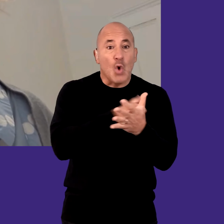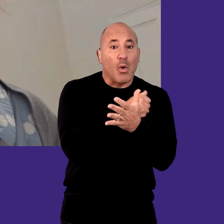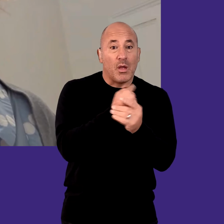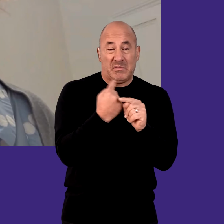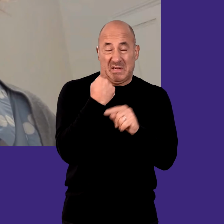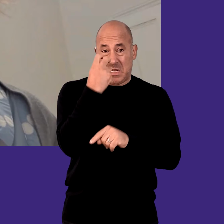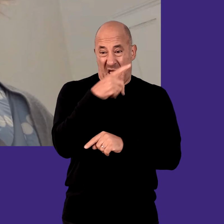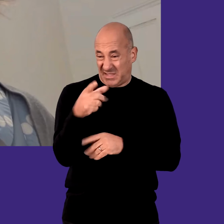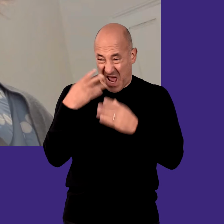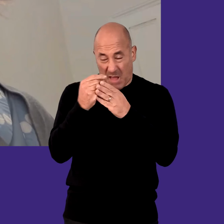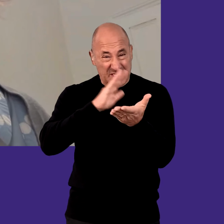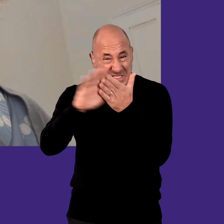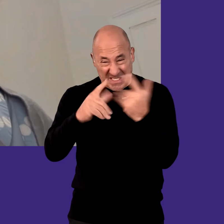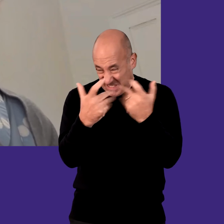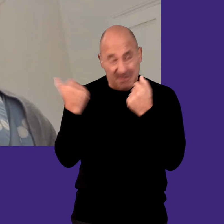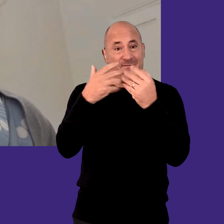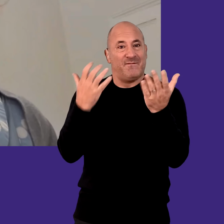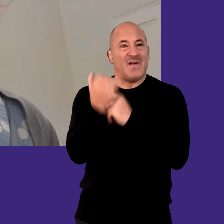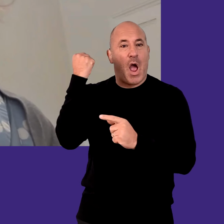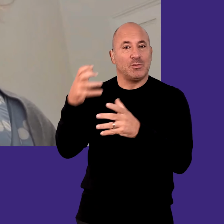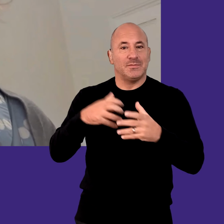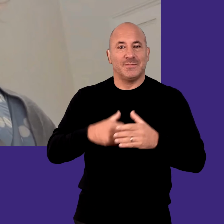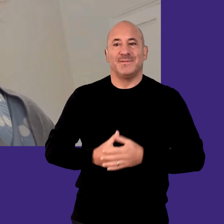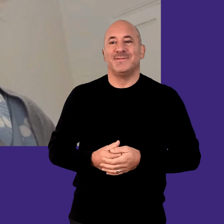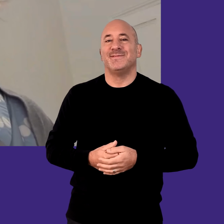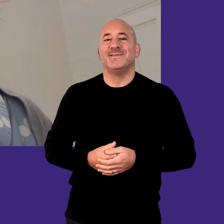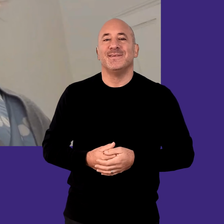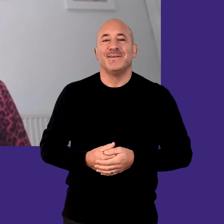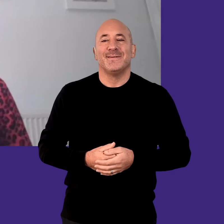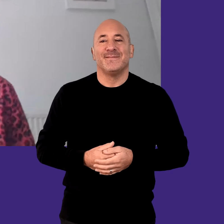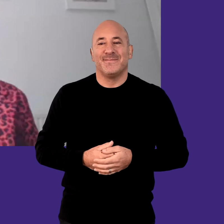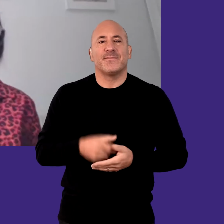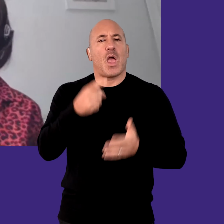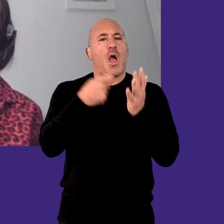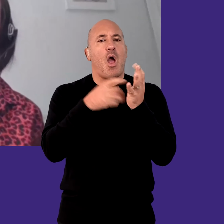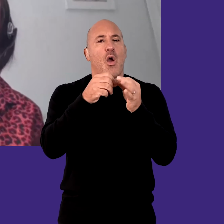sound equipment was going to be stolen the night before the